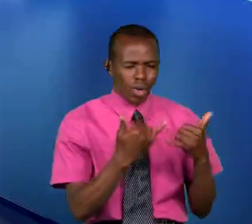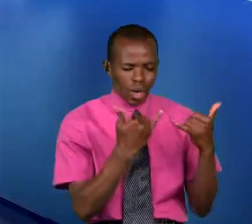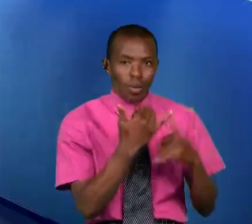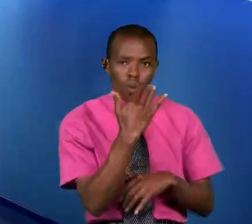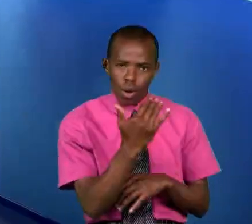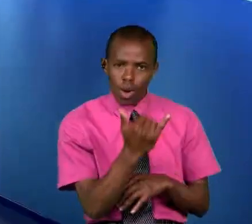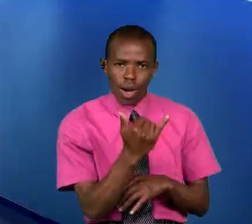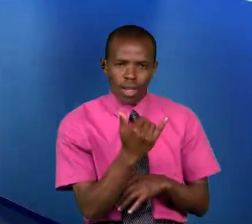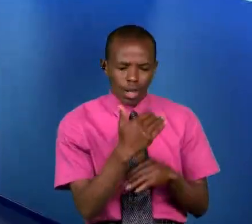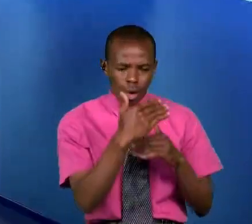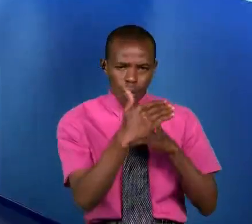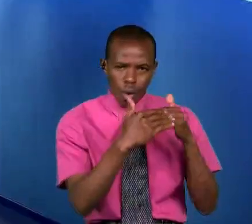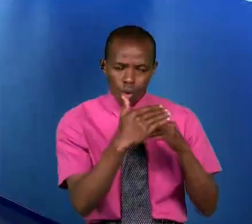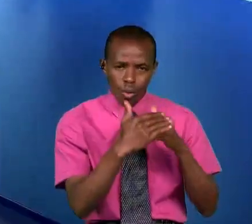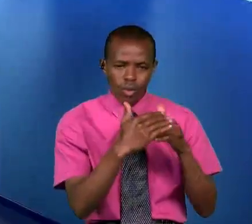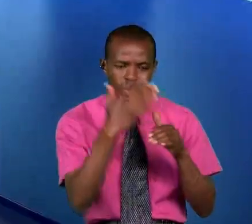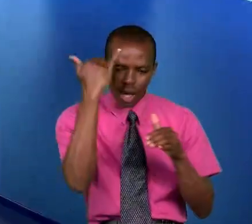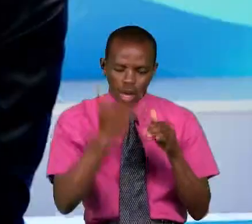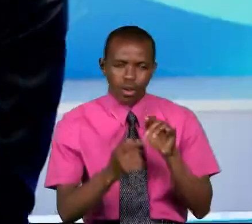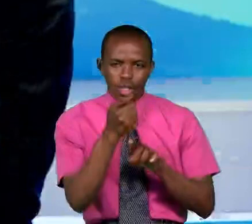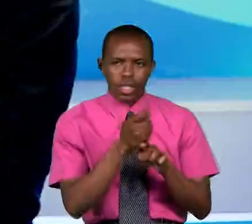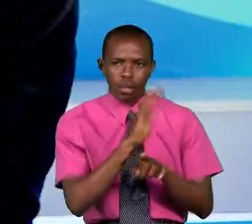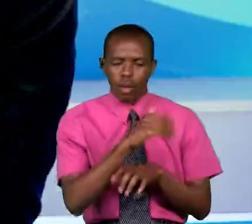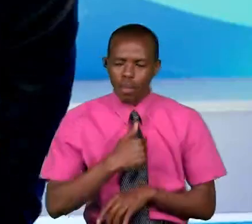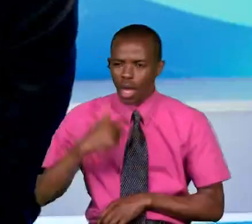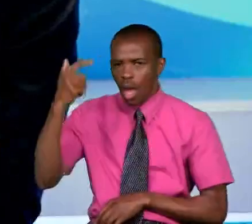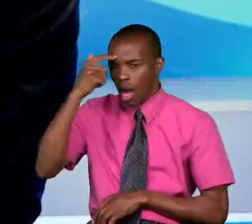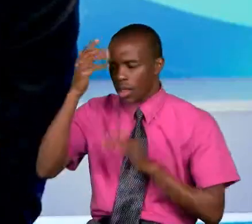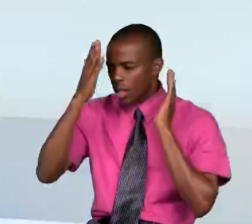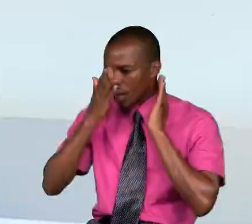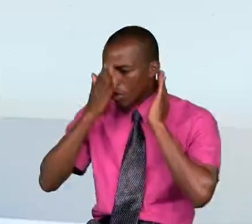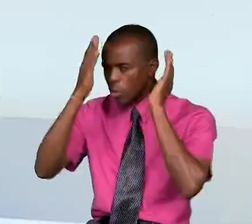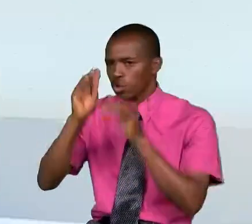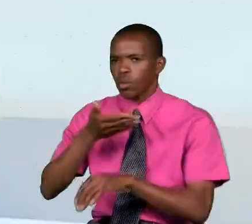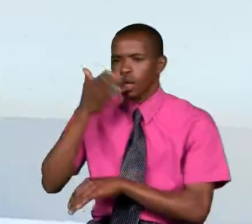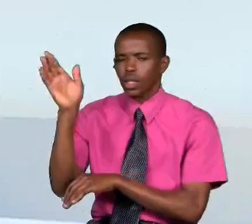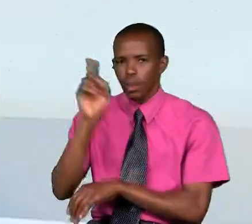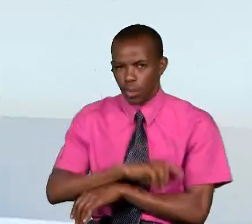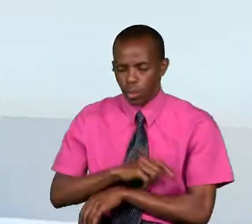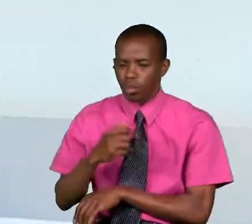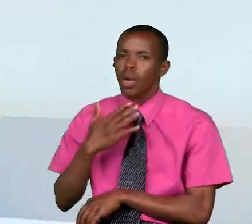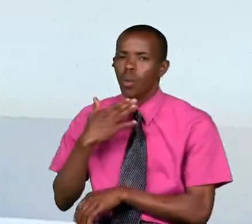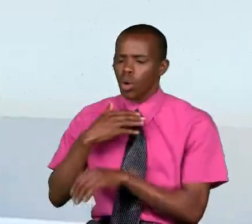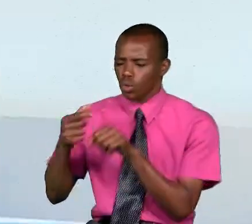Why now? Towards the very end of their term. I think Bishop answered this, but just to end on what he said,